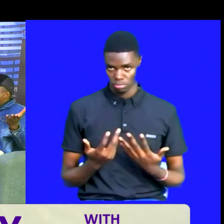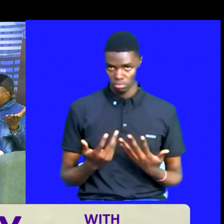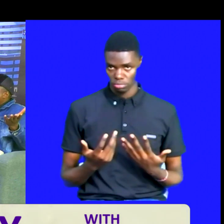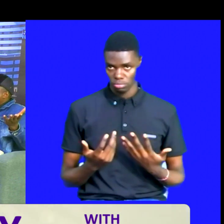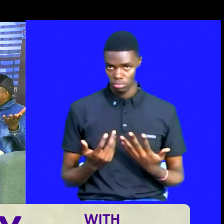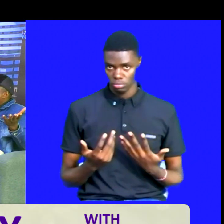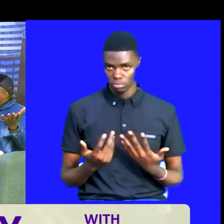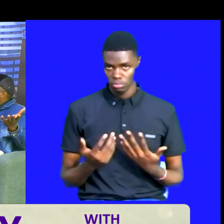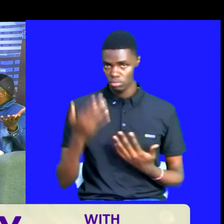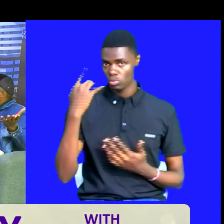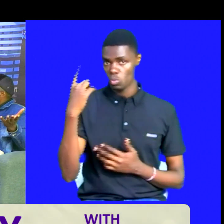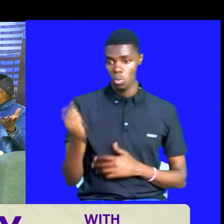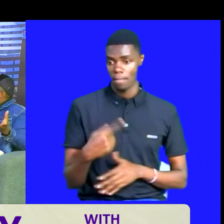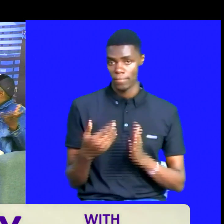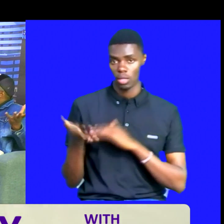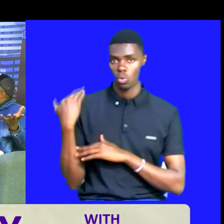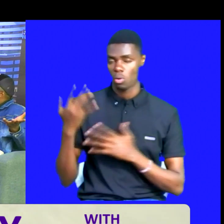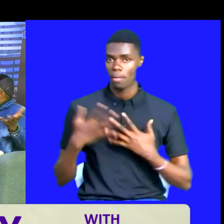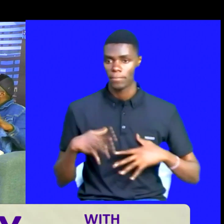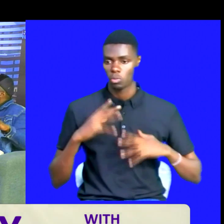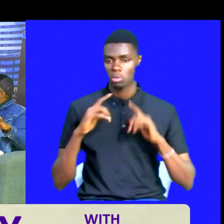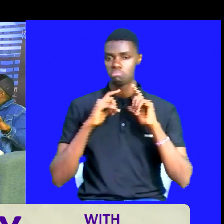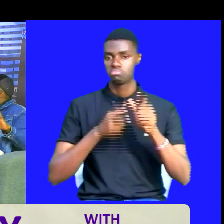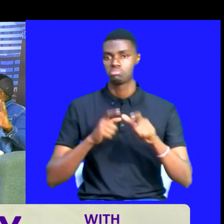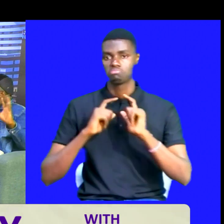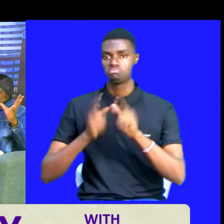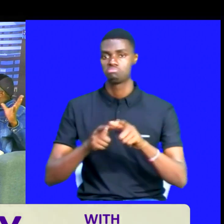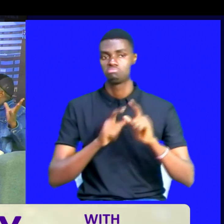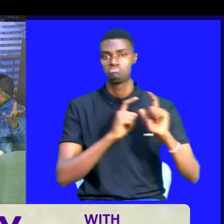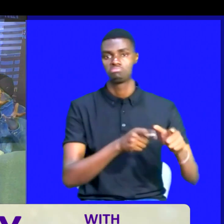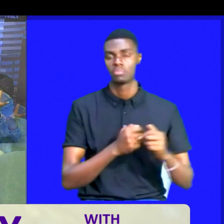like 1 month ago. People were being gifted for the